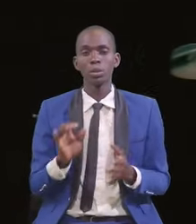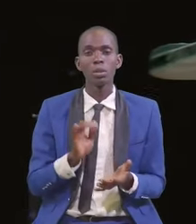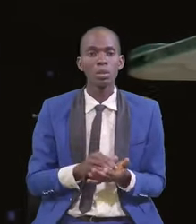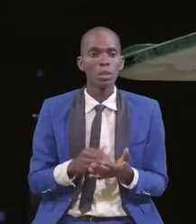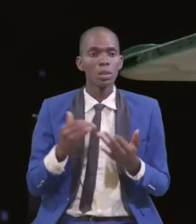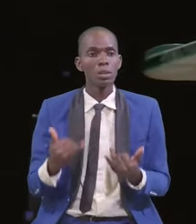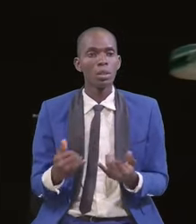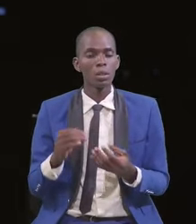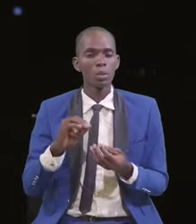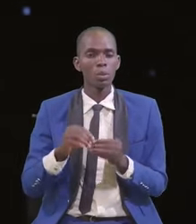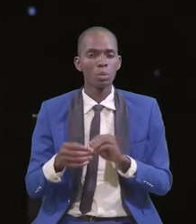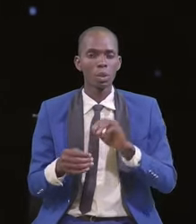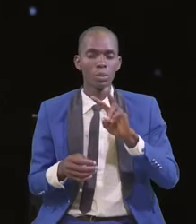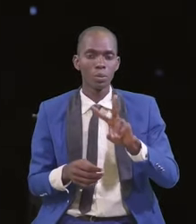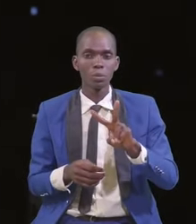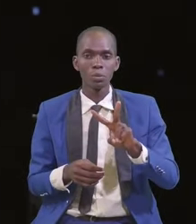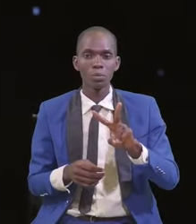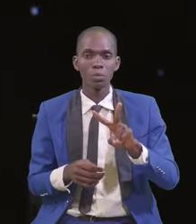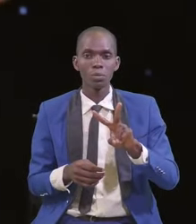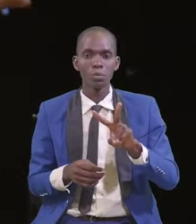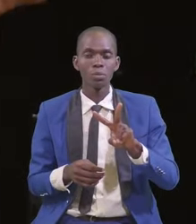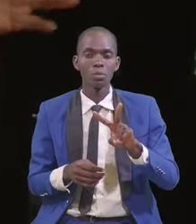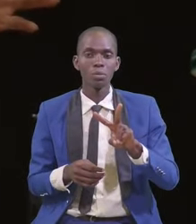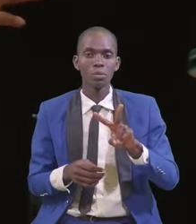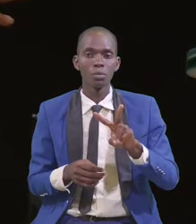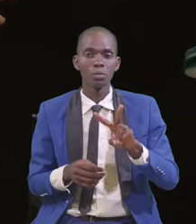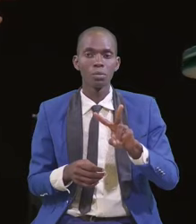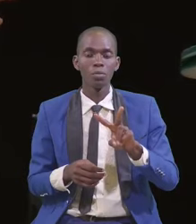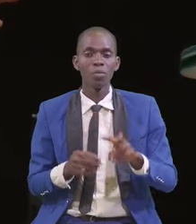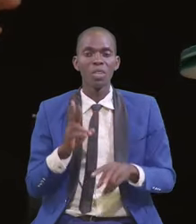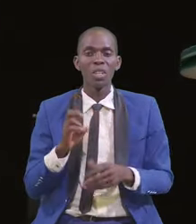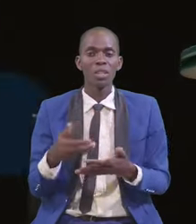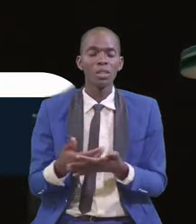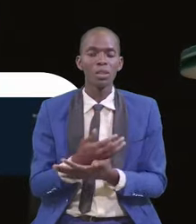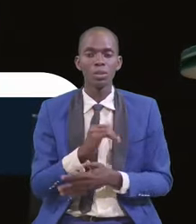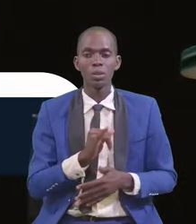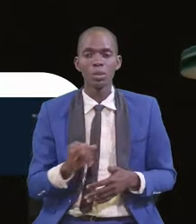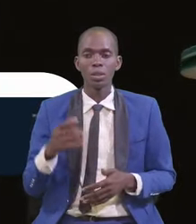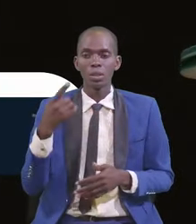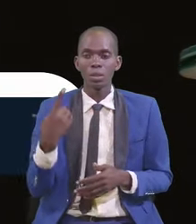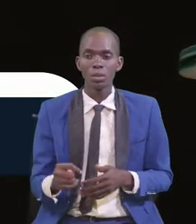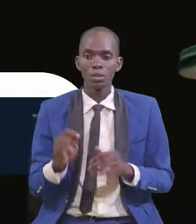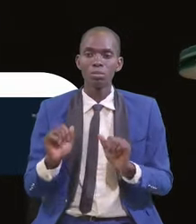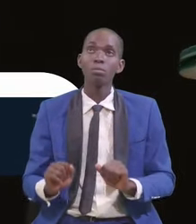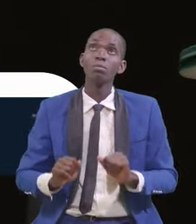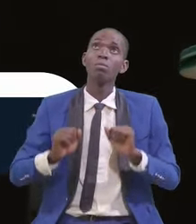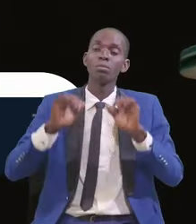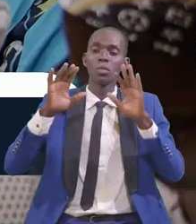to number number two here number two is renewing the consecrate